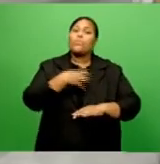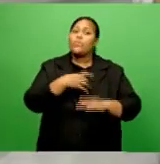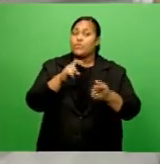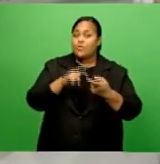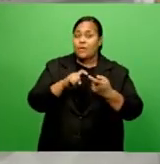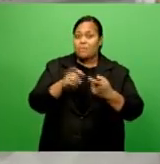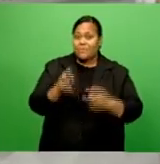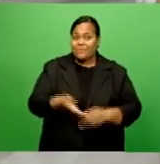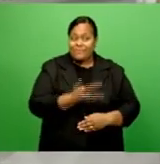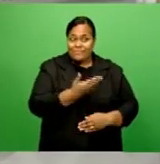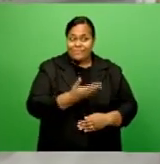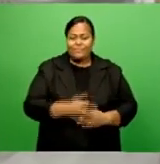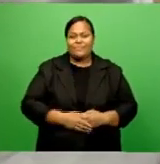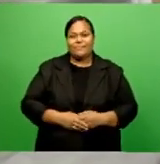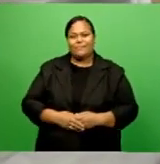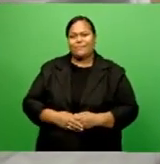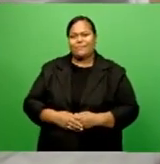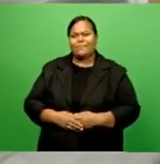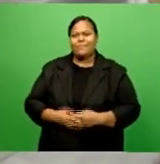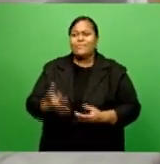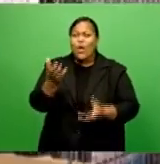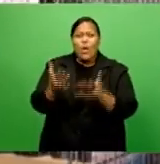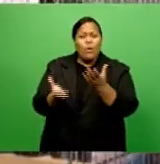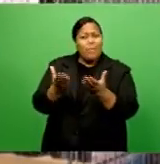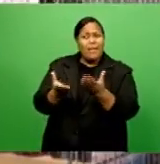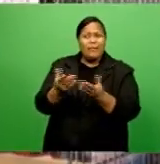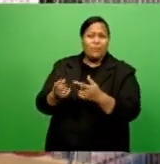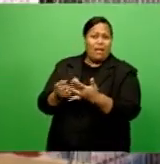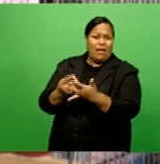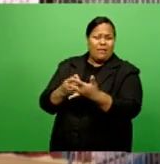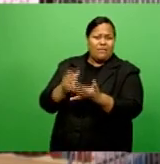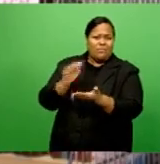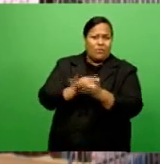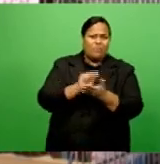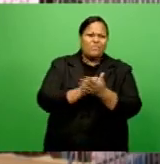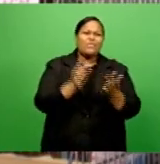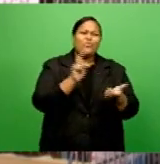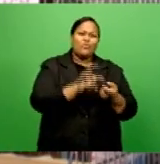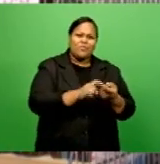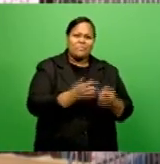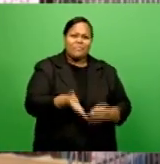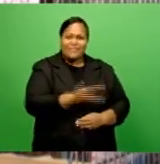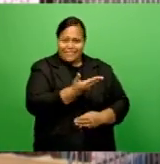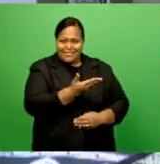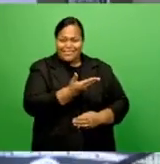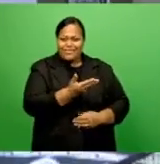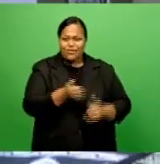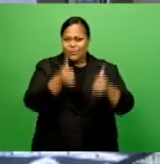cheaper. Compared to other shops, it's really cheap here and it's a good price.